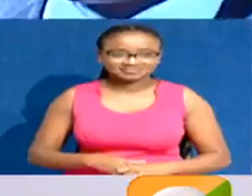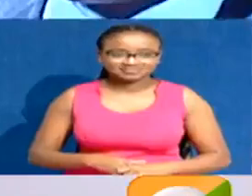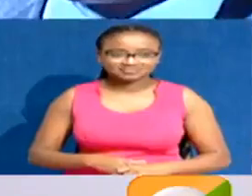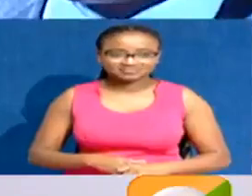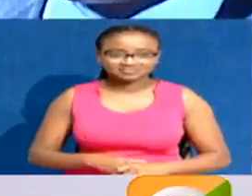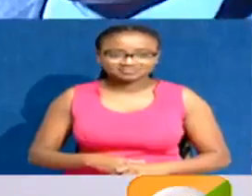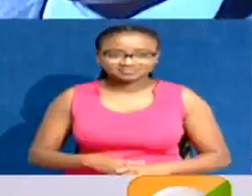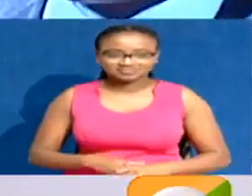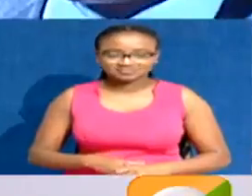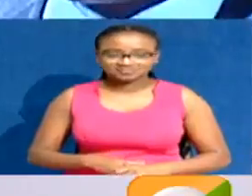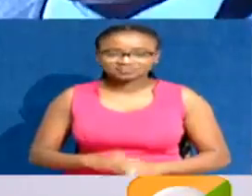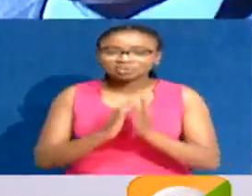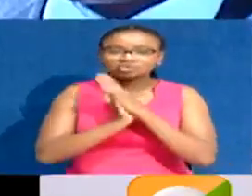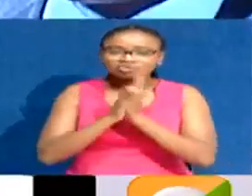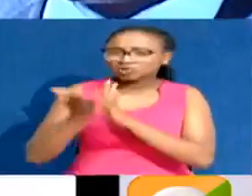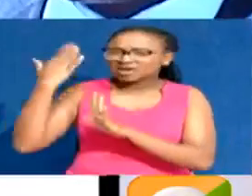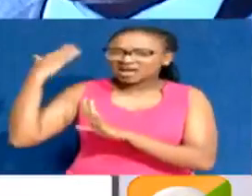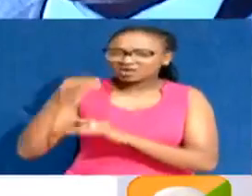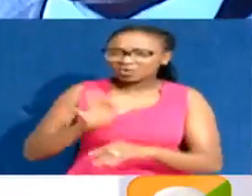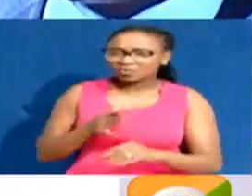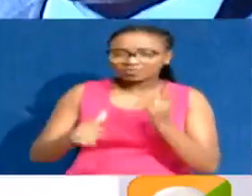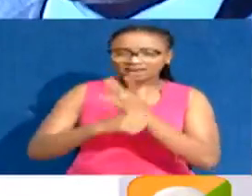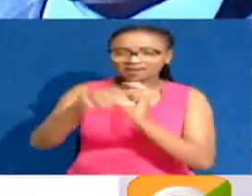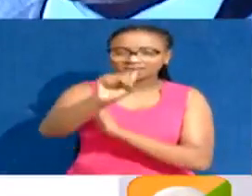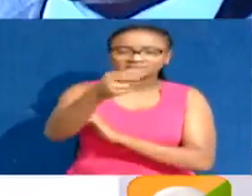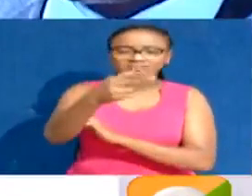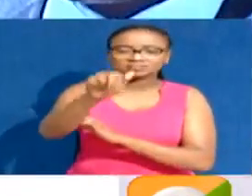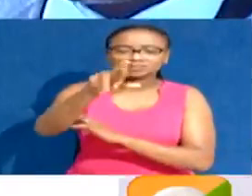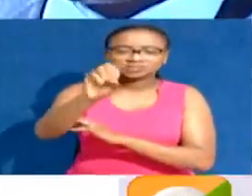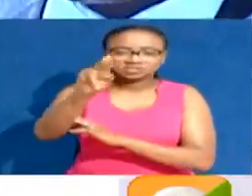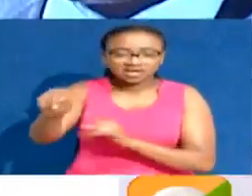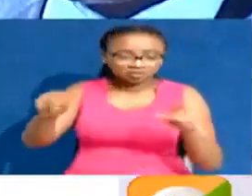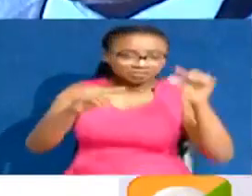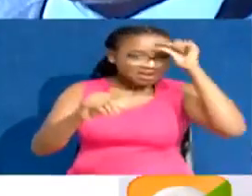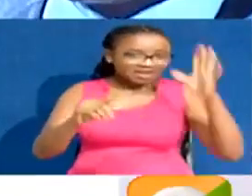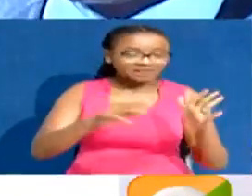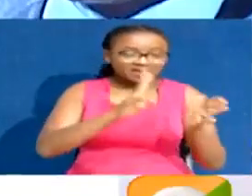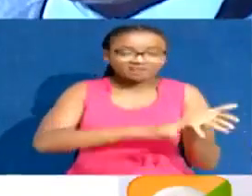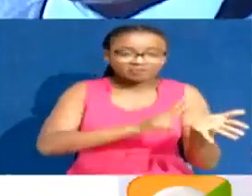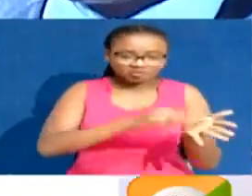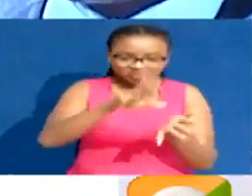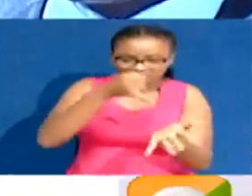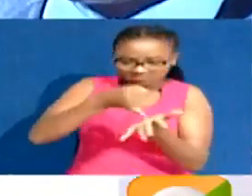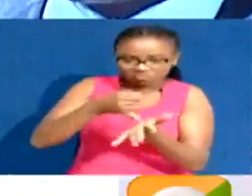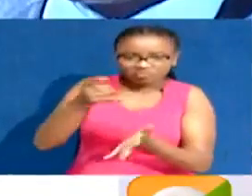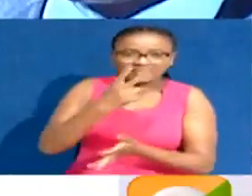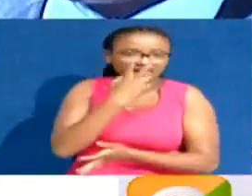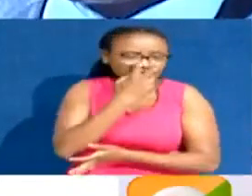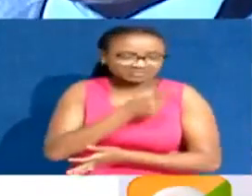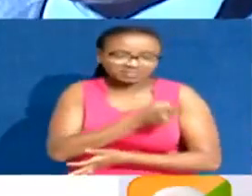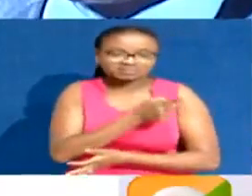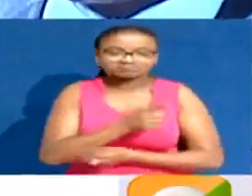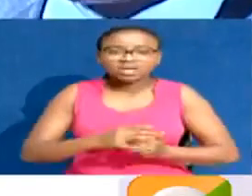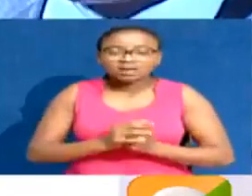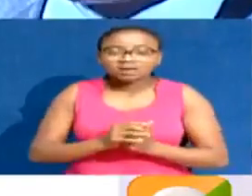Now to our top story, the Sharon Otieno murder case, where Migori Governor Okoth Obado is a key suspect, is set to proceed